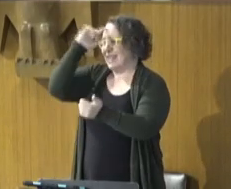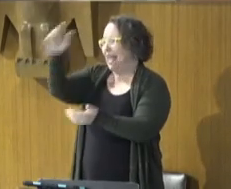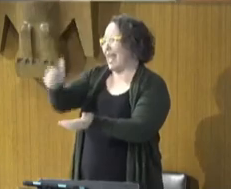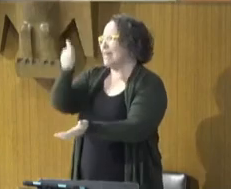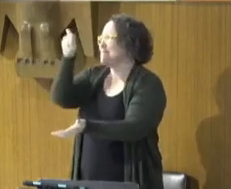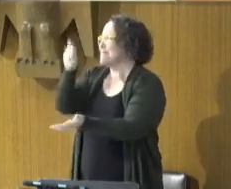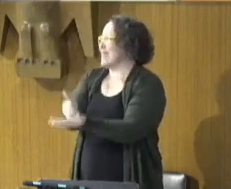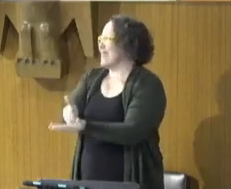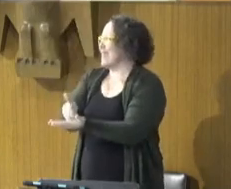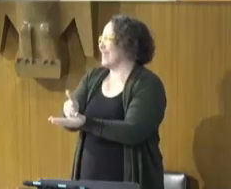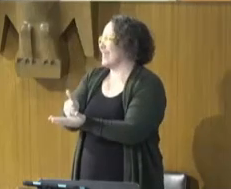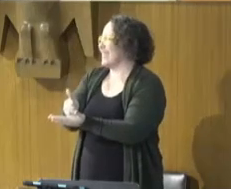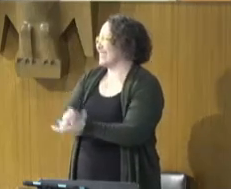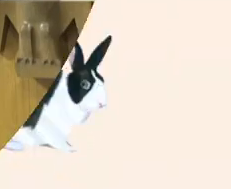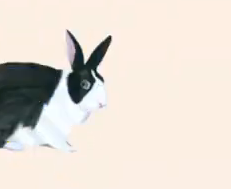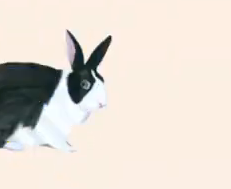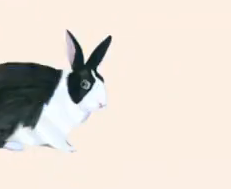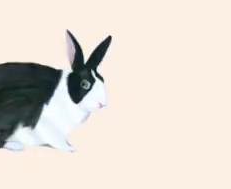Amen.